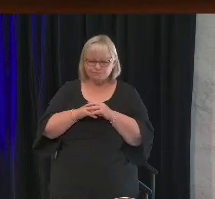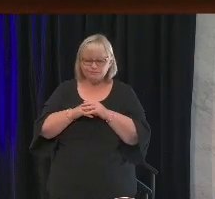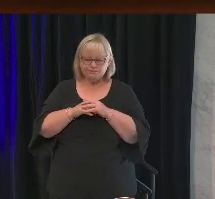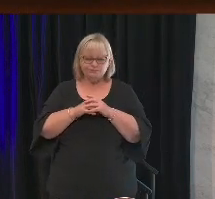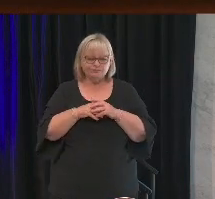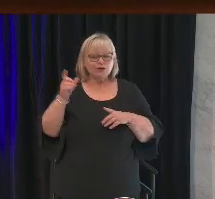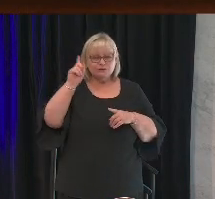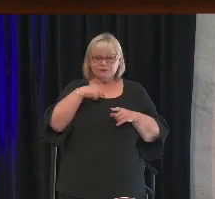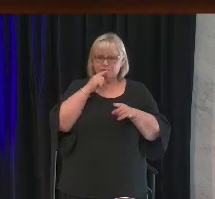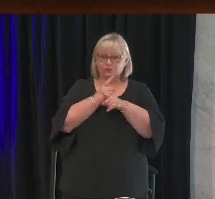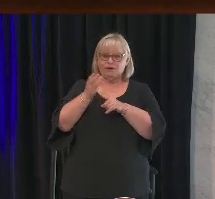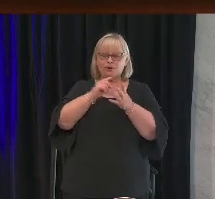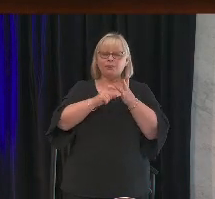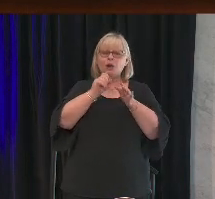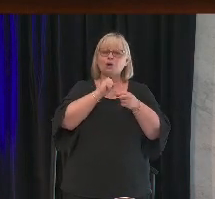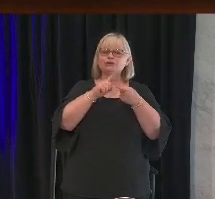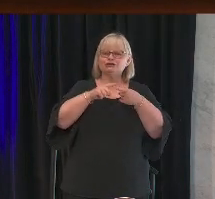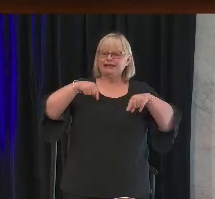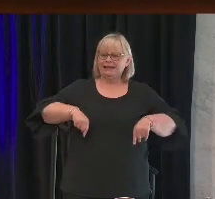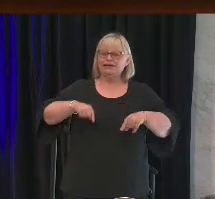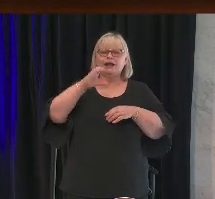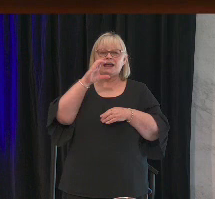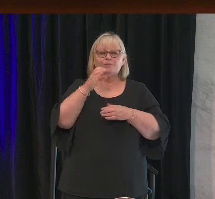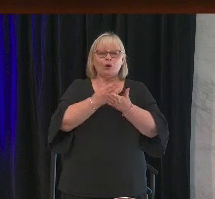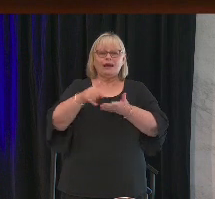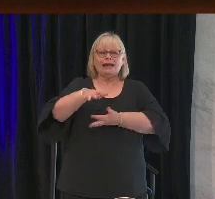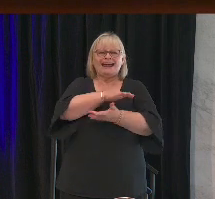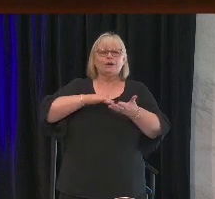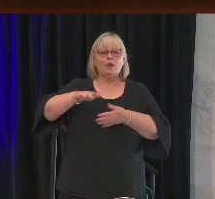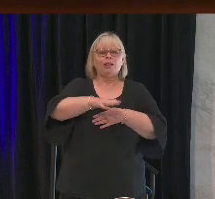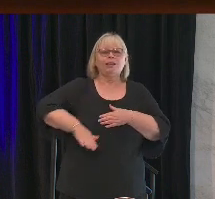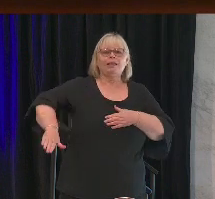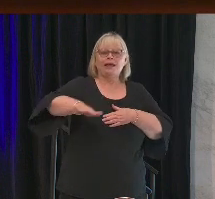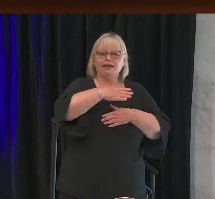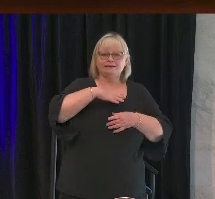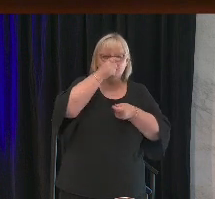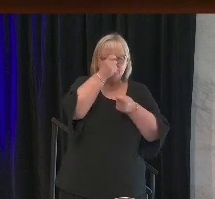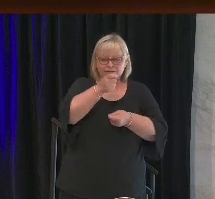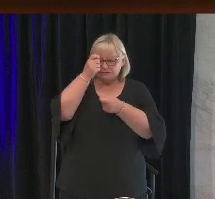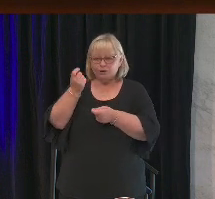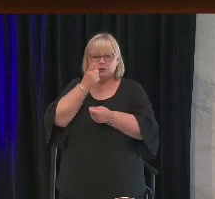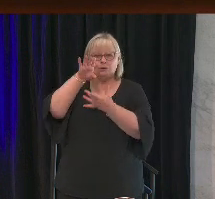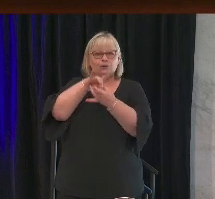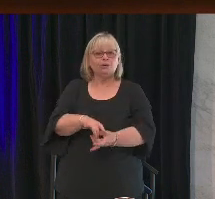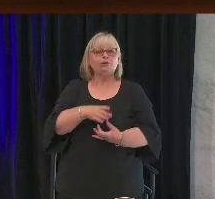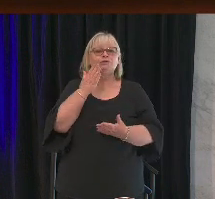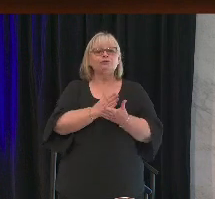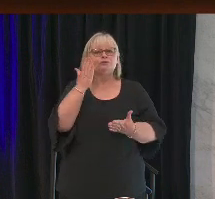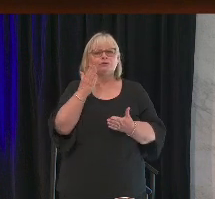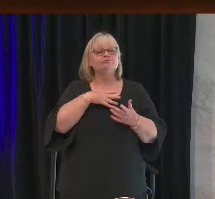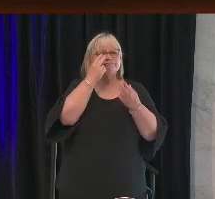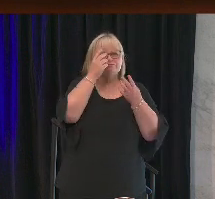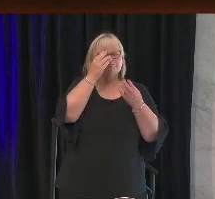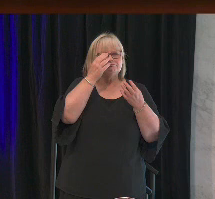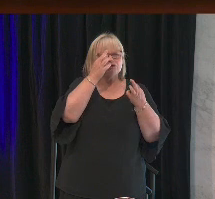I'm speaking to you from the lodge here in Canberra, which is on Ngunnawal land, and I would like to acknowledge the traditional owners and pay my respects to